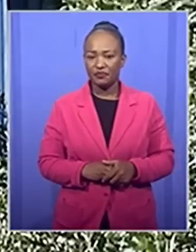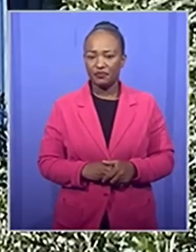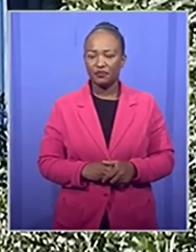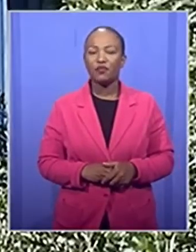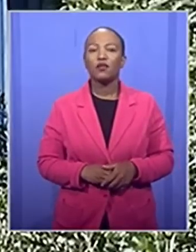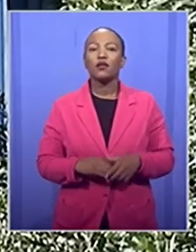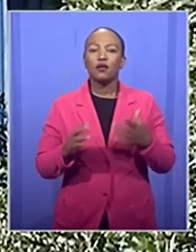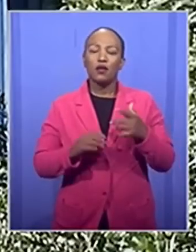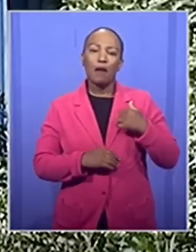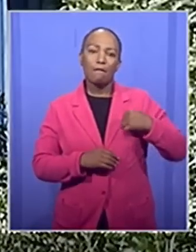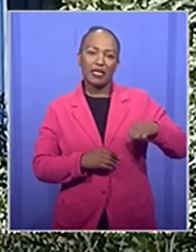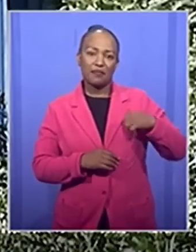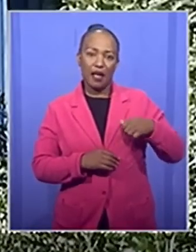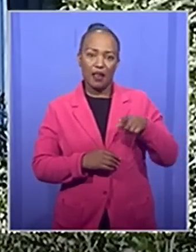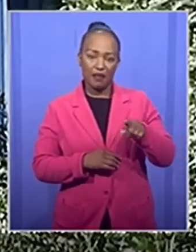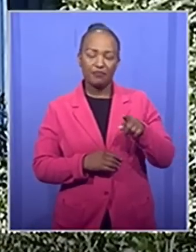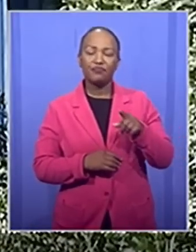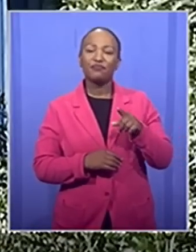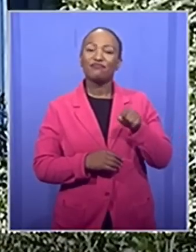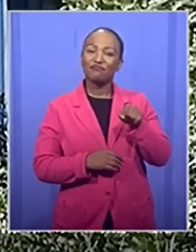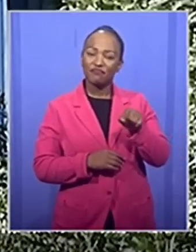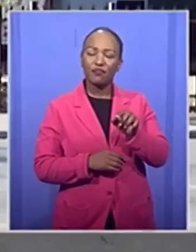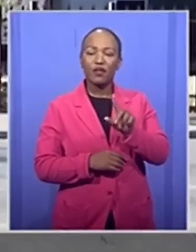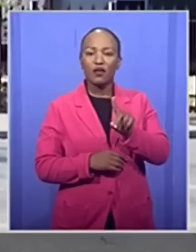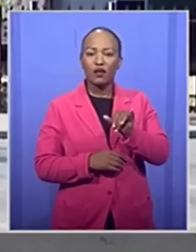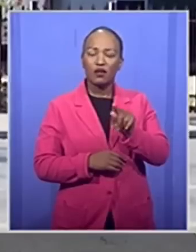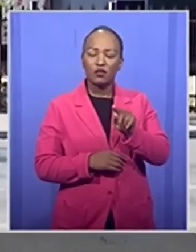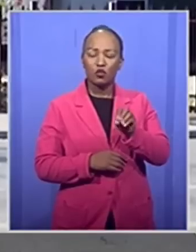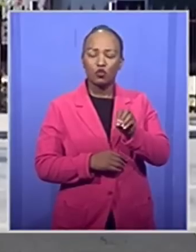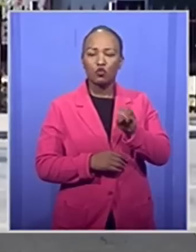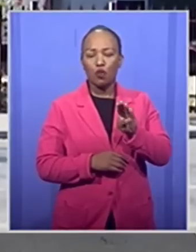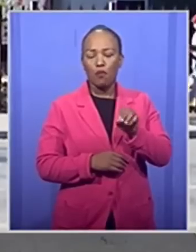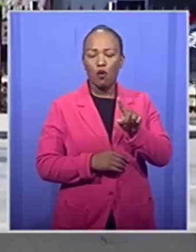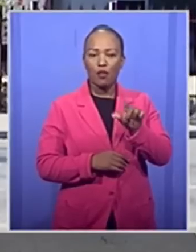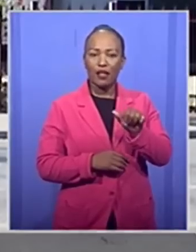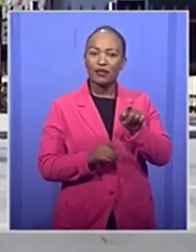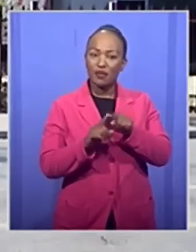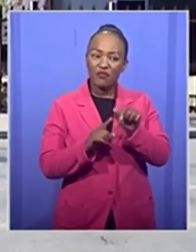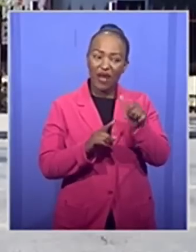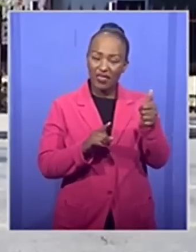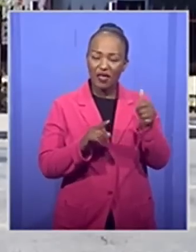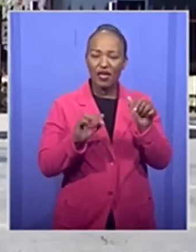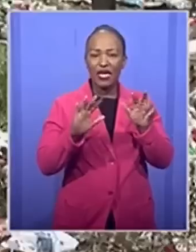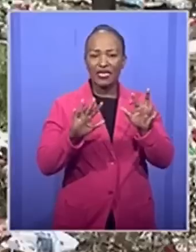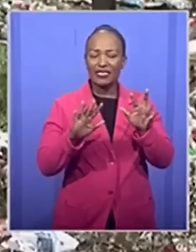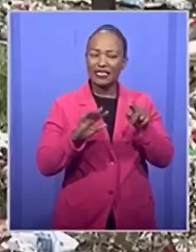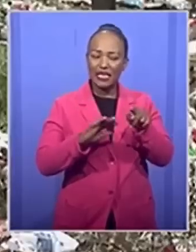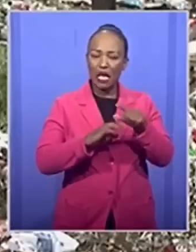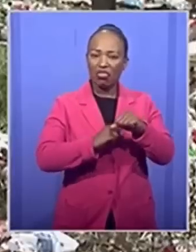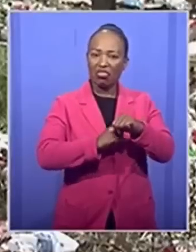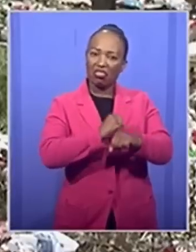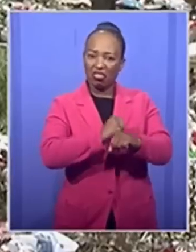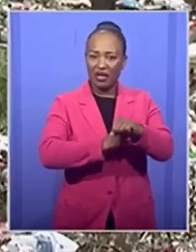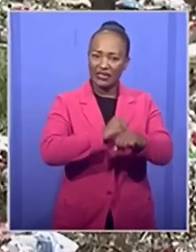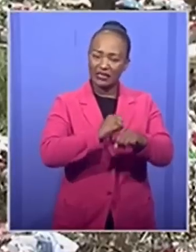Masepala wa selegae wa Ditsobotla ke nngwe ya dimasepala di le 8 tse di senang tsamaiso e tsepameng mme se se